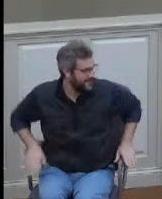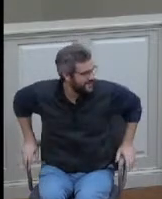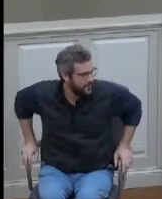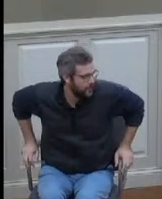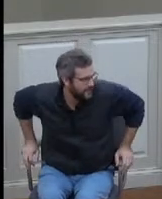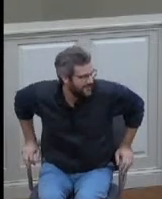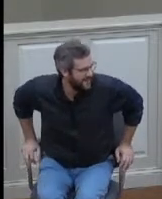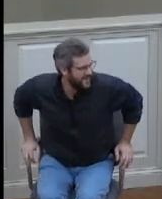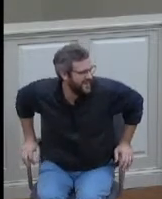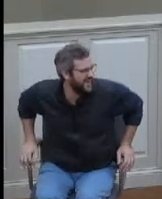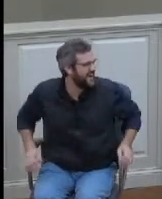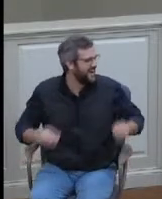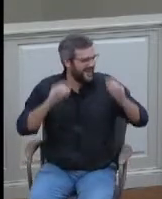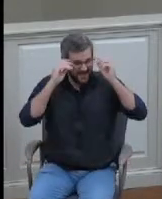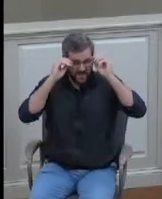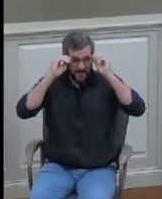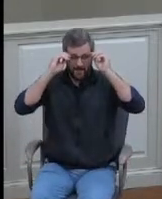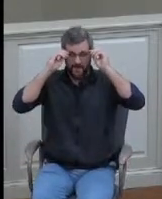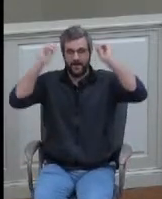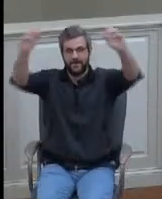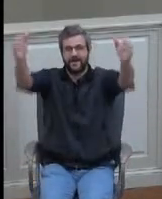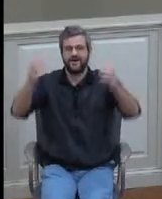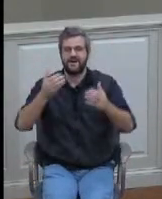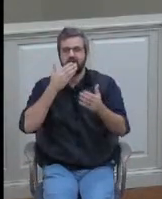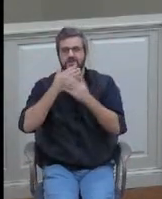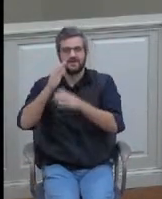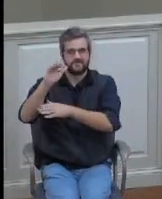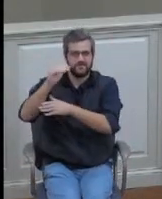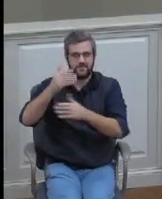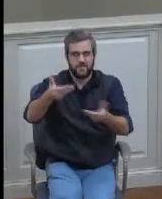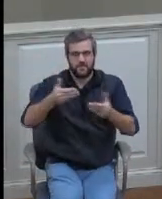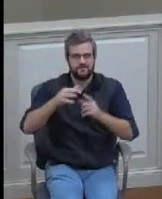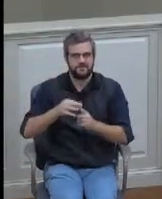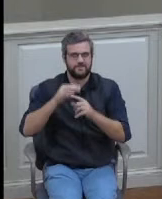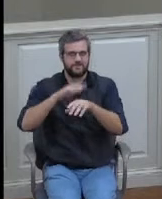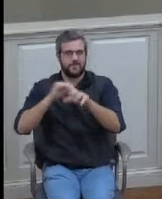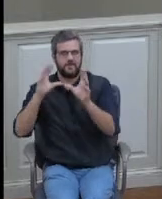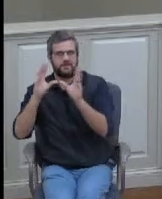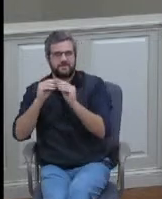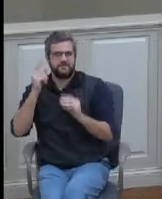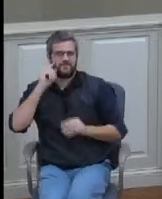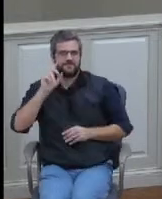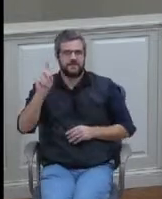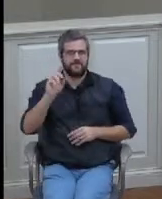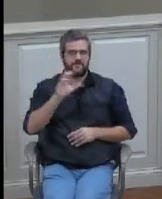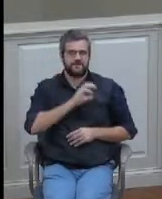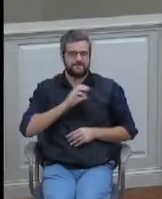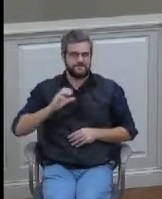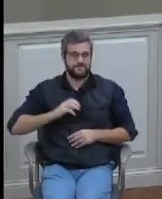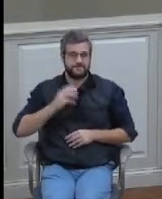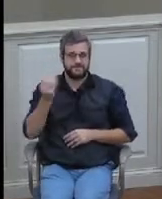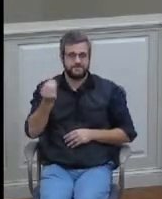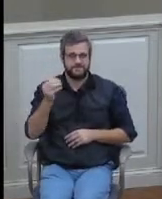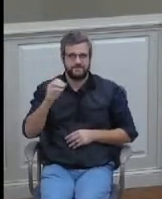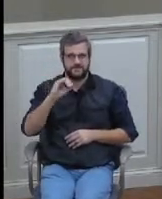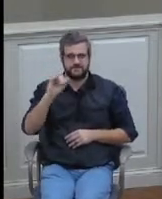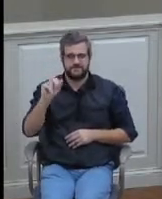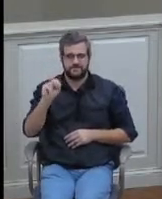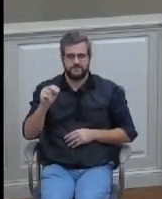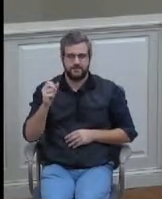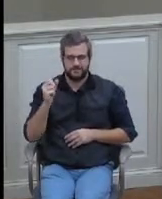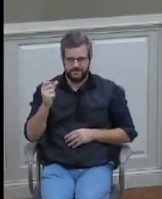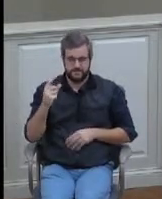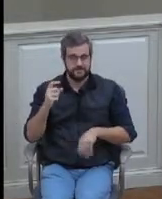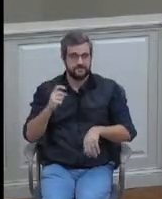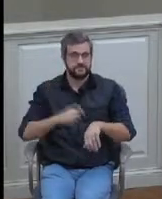We're ready. Good afternoon, everyone. Welcome to this special called meeting of the Danville City Commission. Monday, January the 11th,